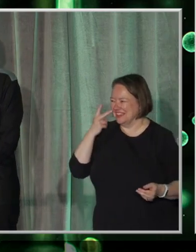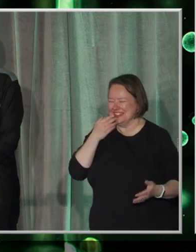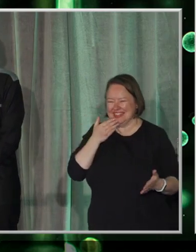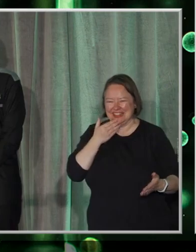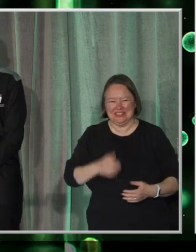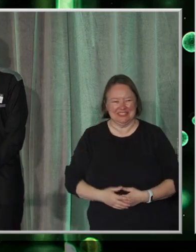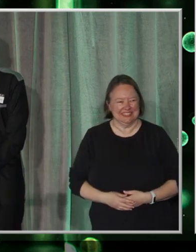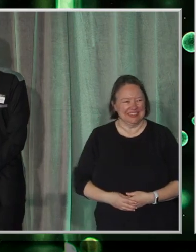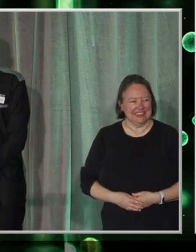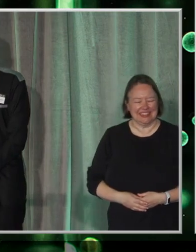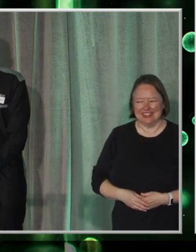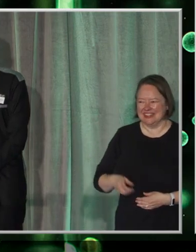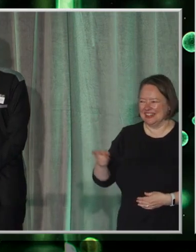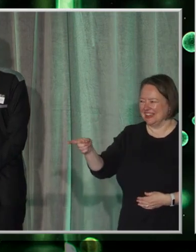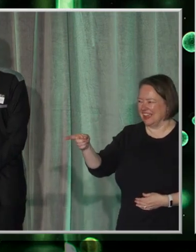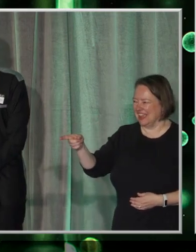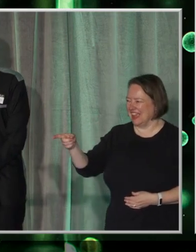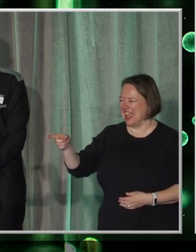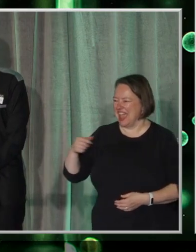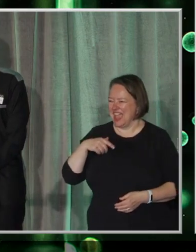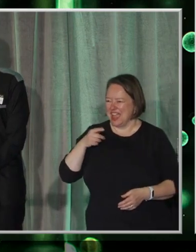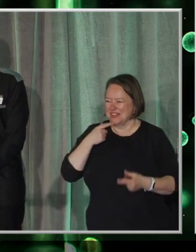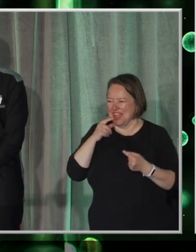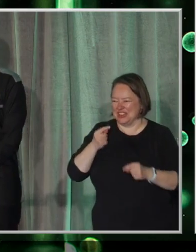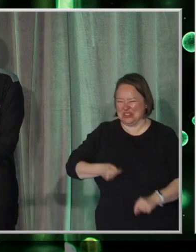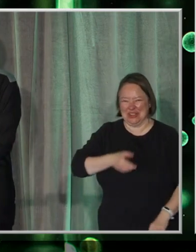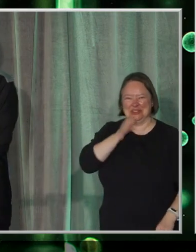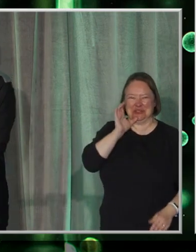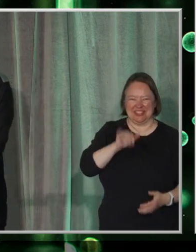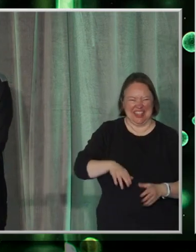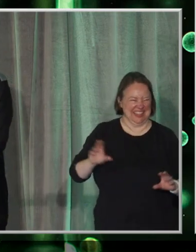you. I'm gonna try that. You know.